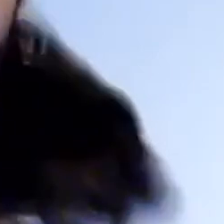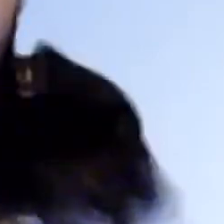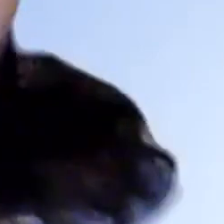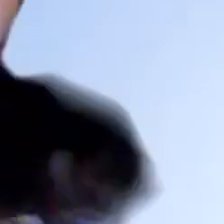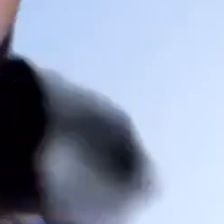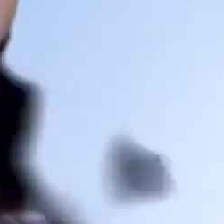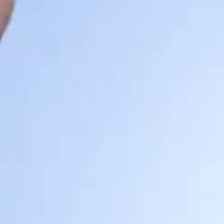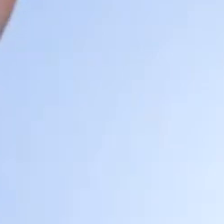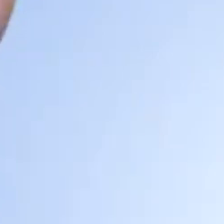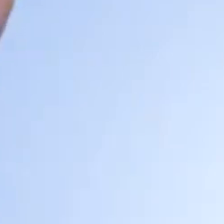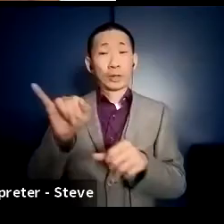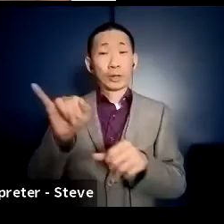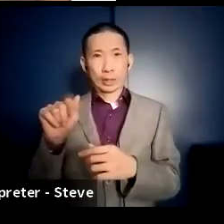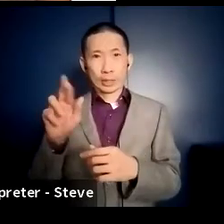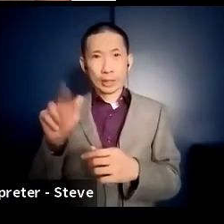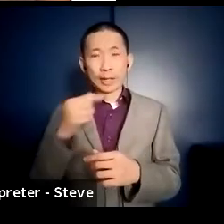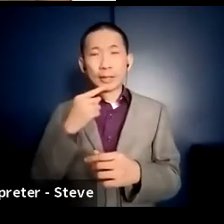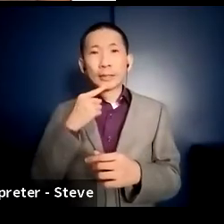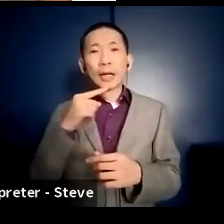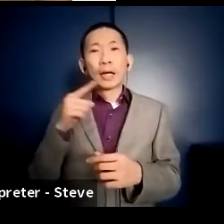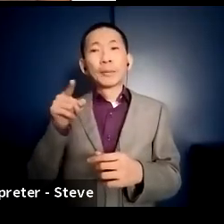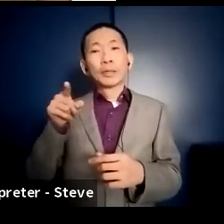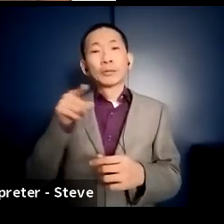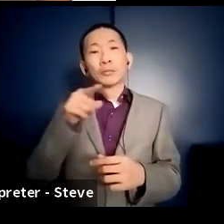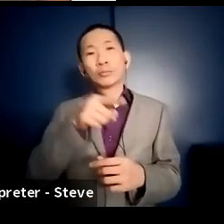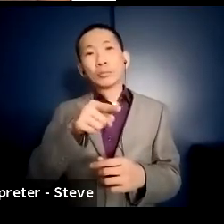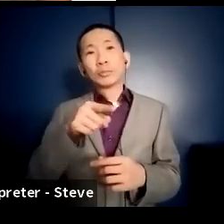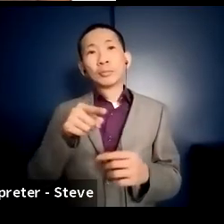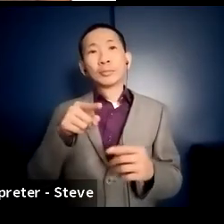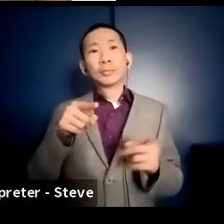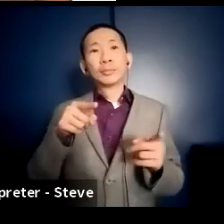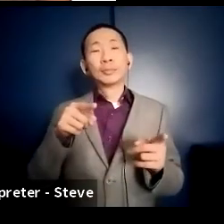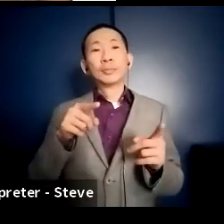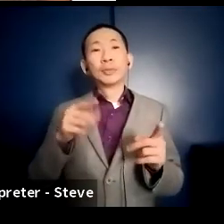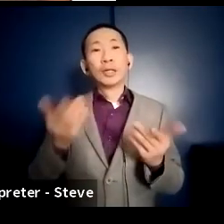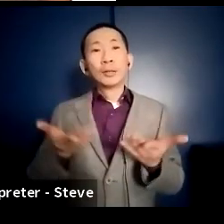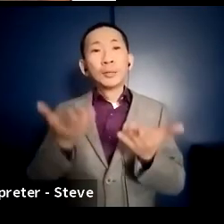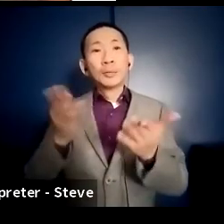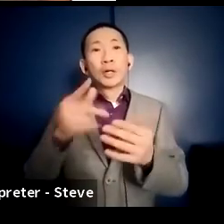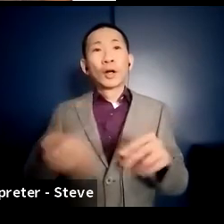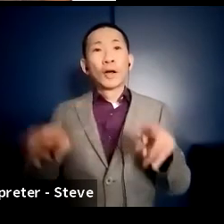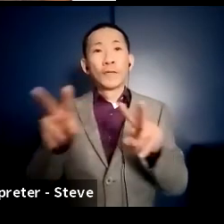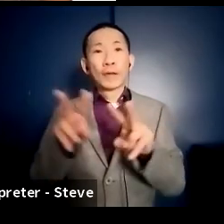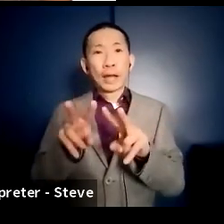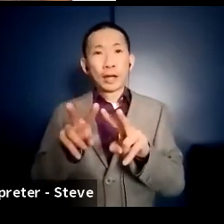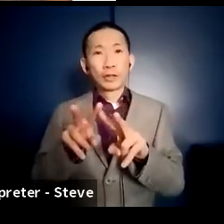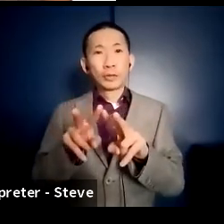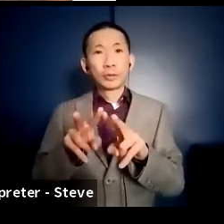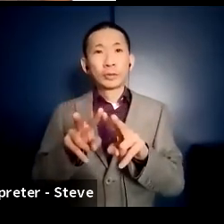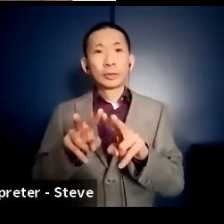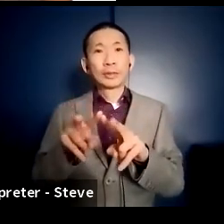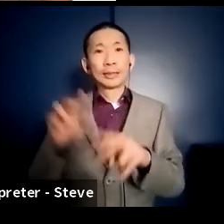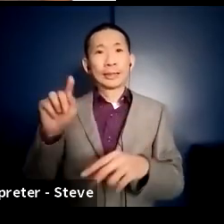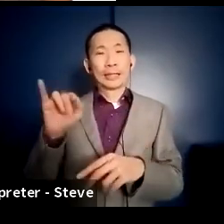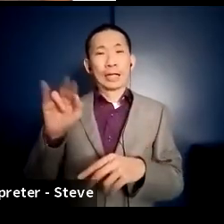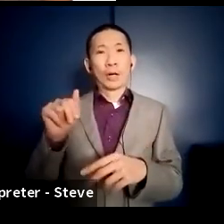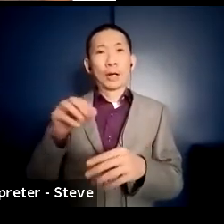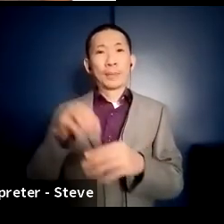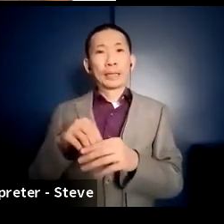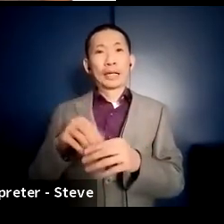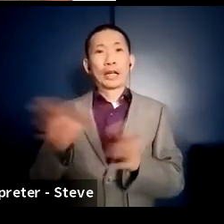about her putting her her values forward in the rooms and places